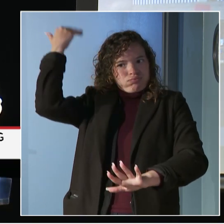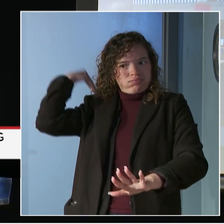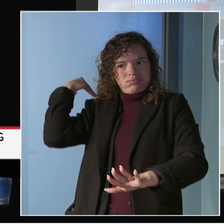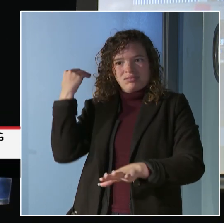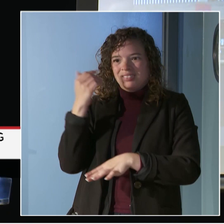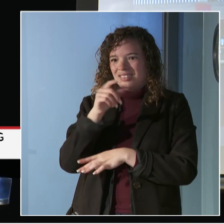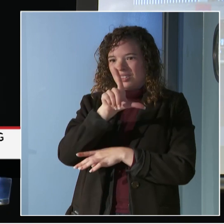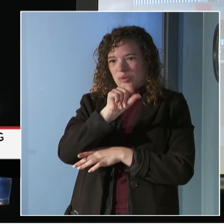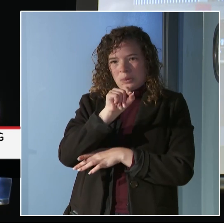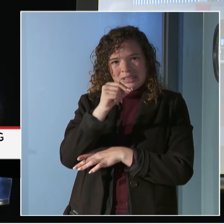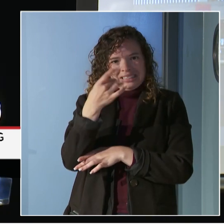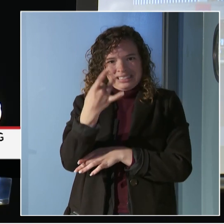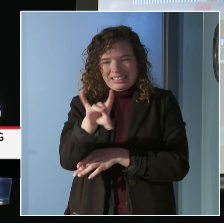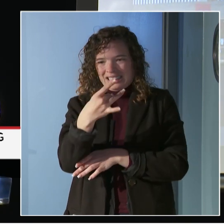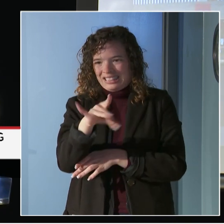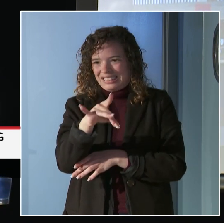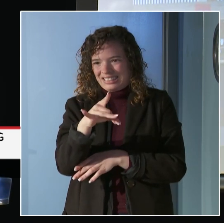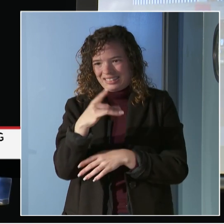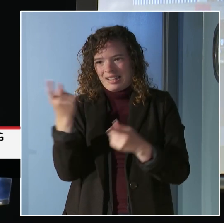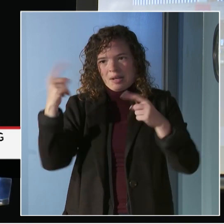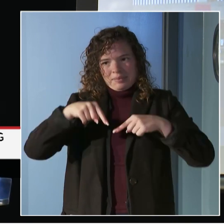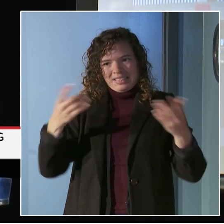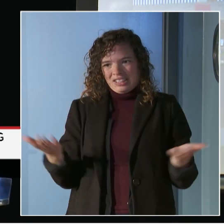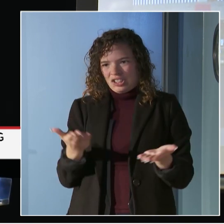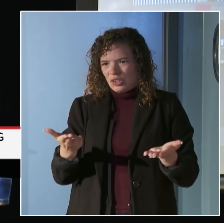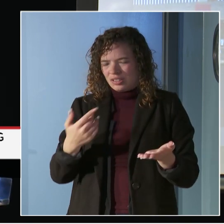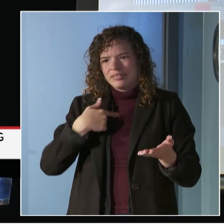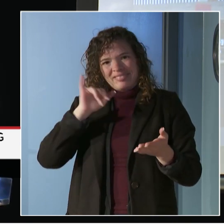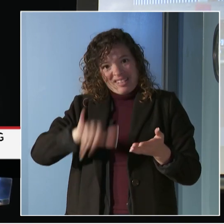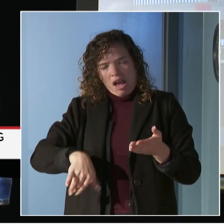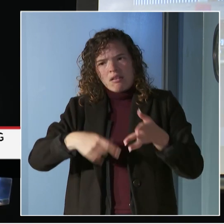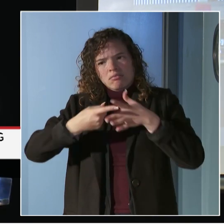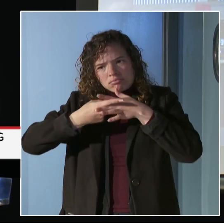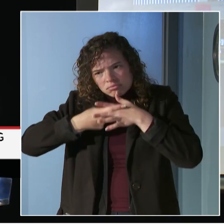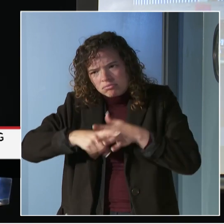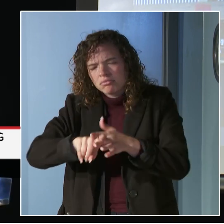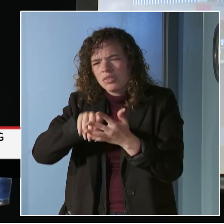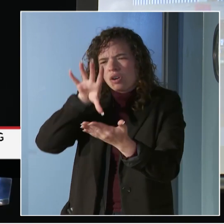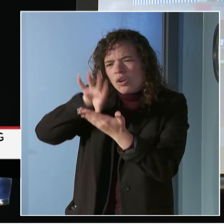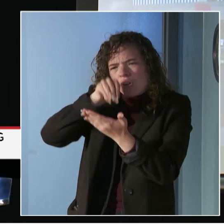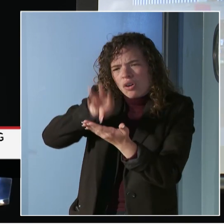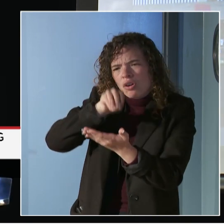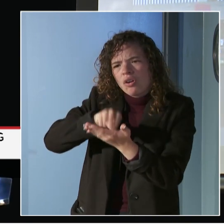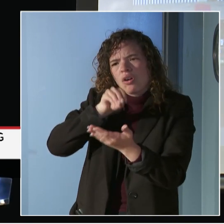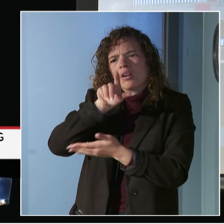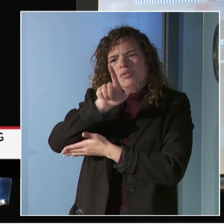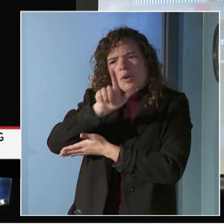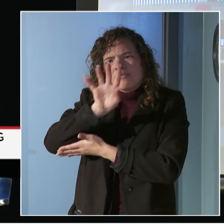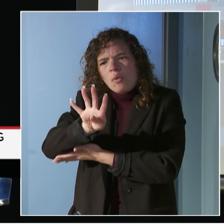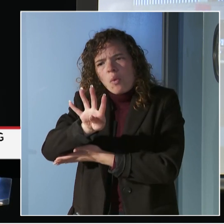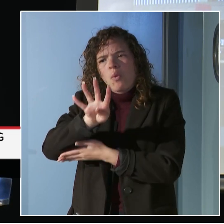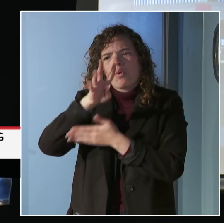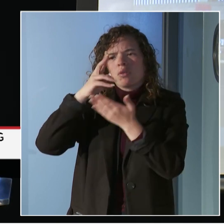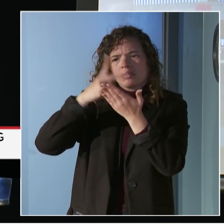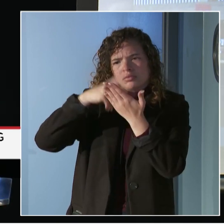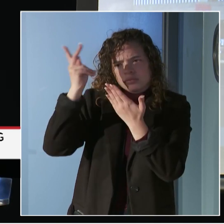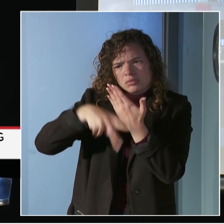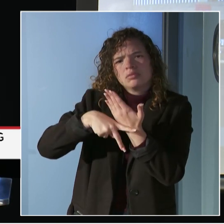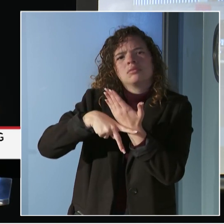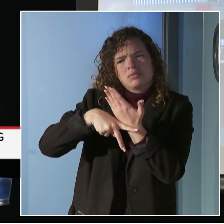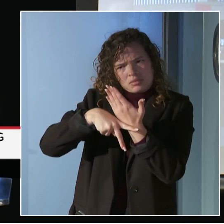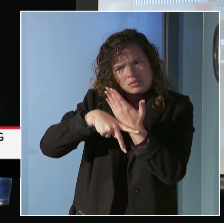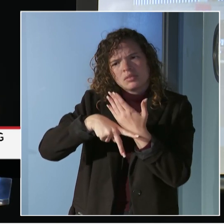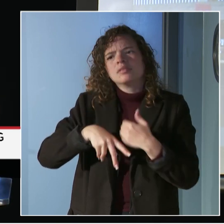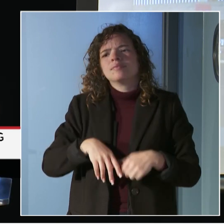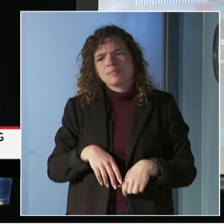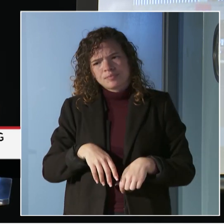were launching our Learn 24 initiative, which connects our young people to quality